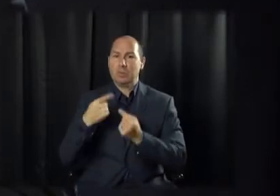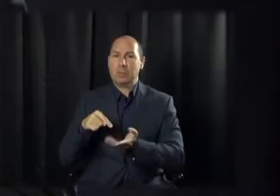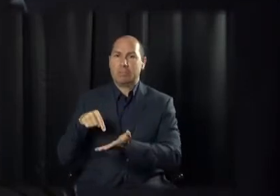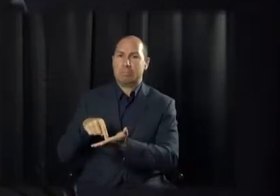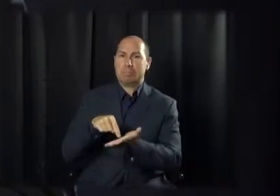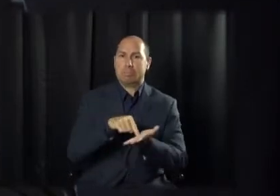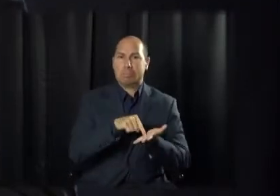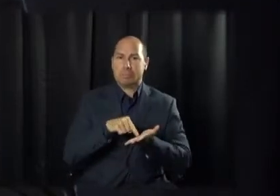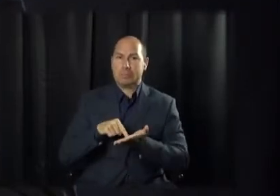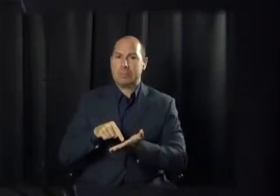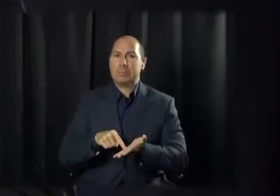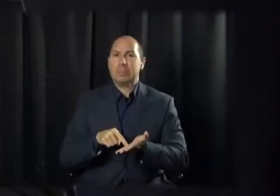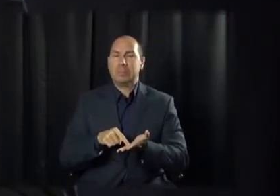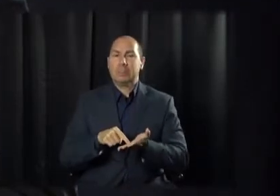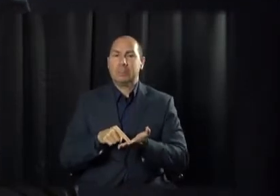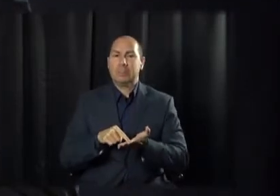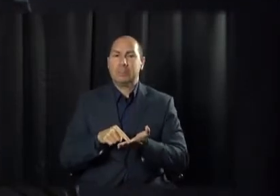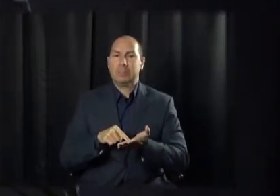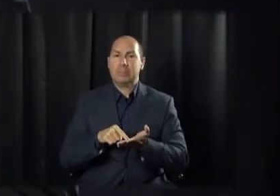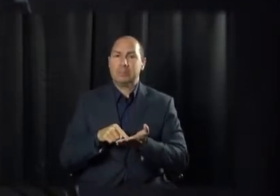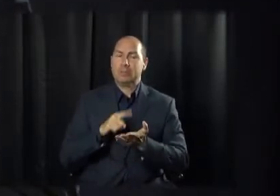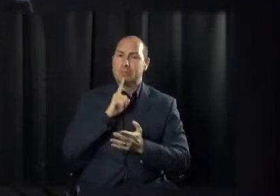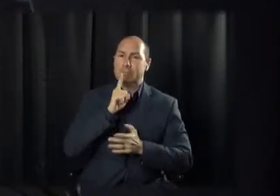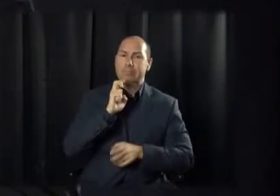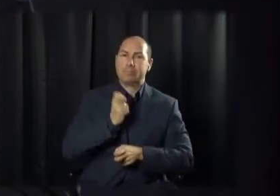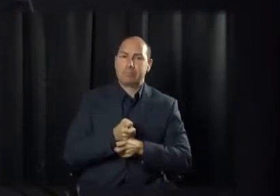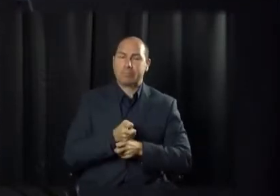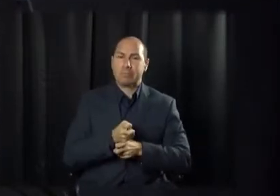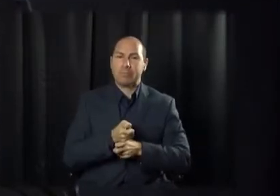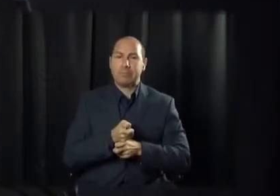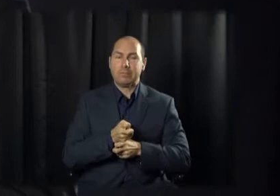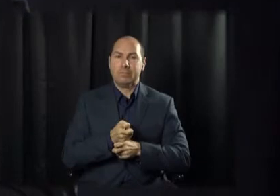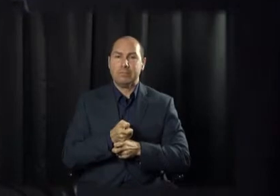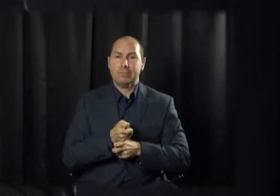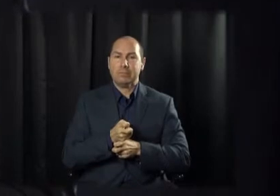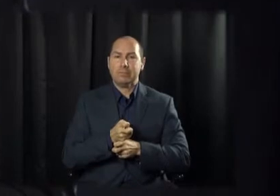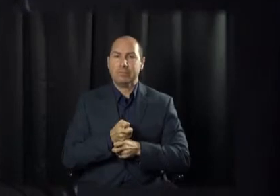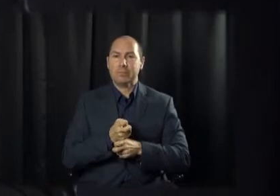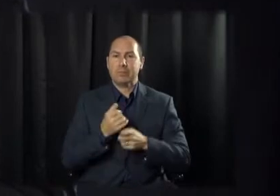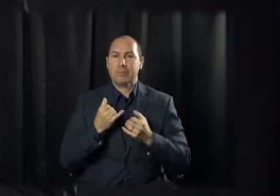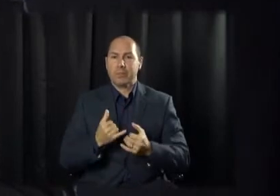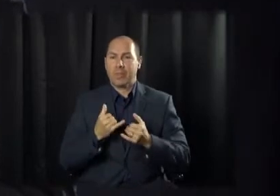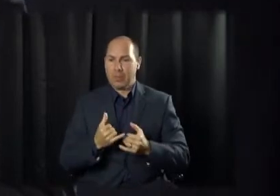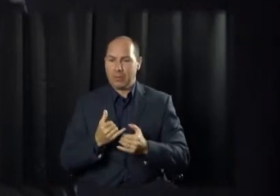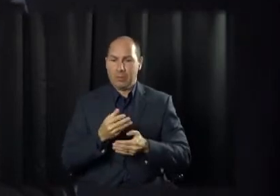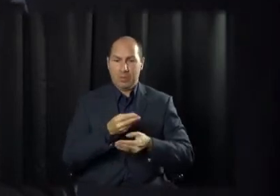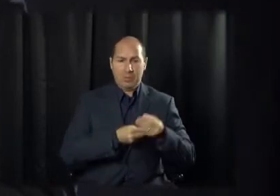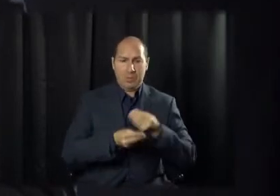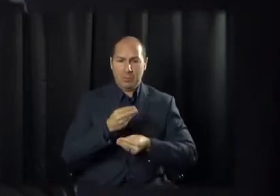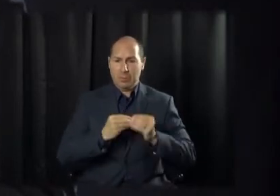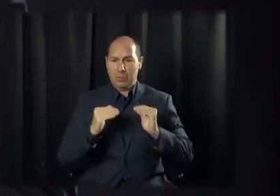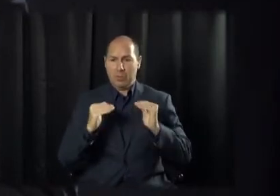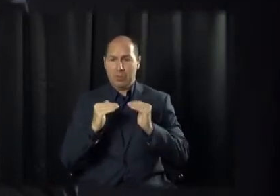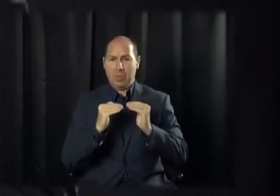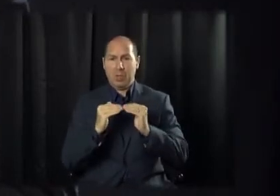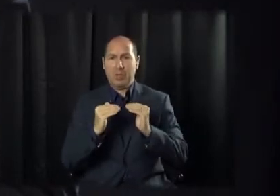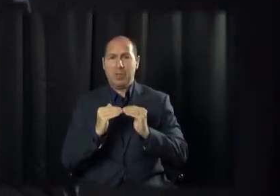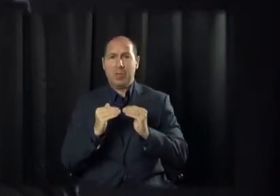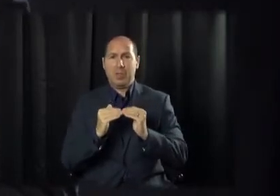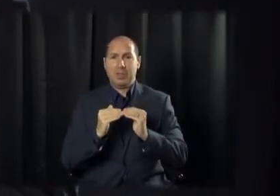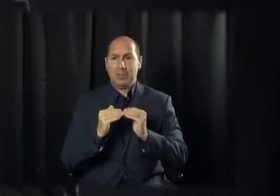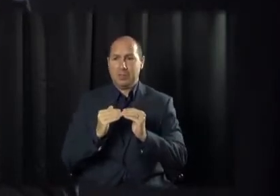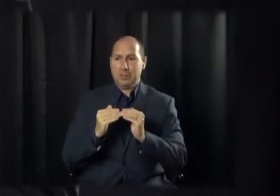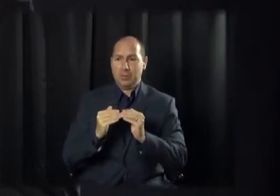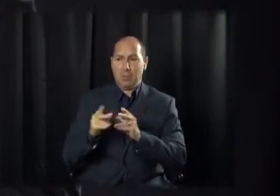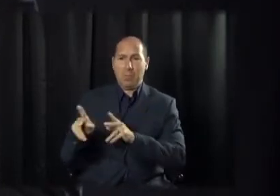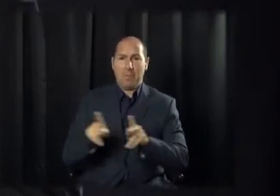Puerto Rico. And it's very difficult to bring the budget into balance and to have a certified financial plan that's in